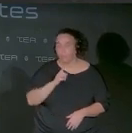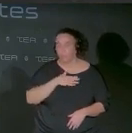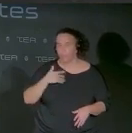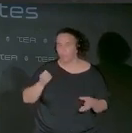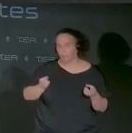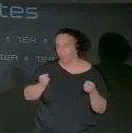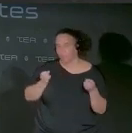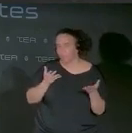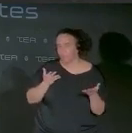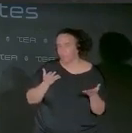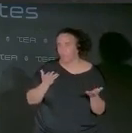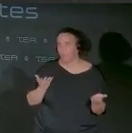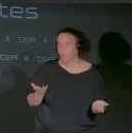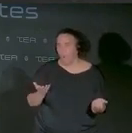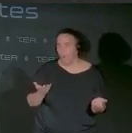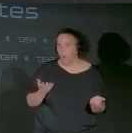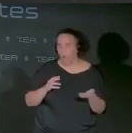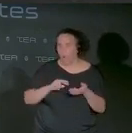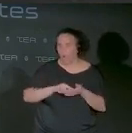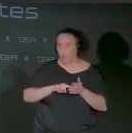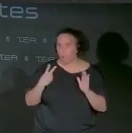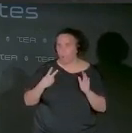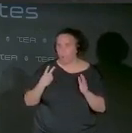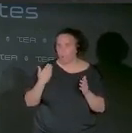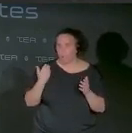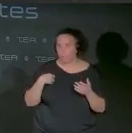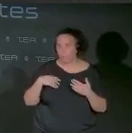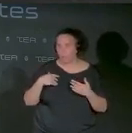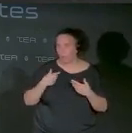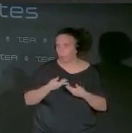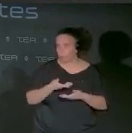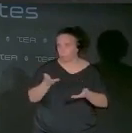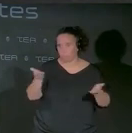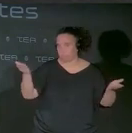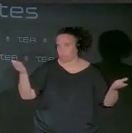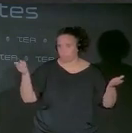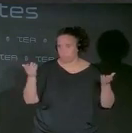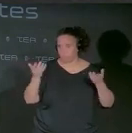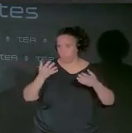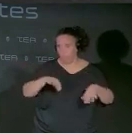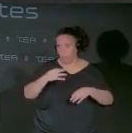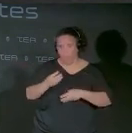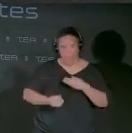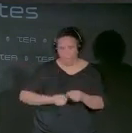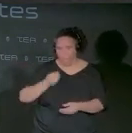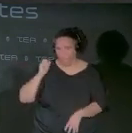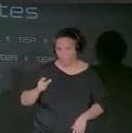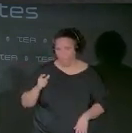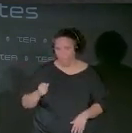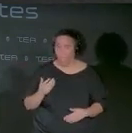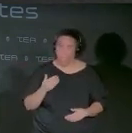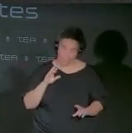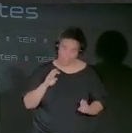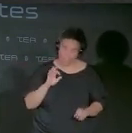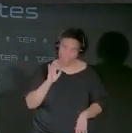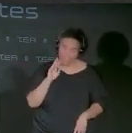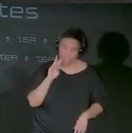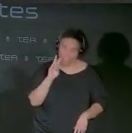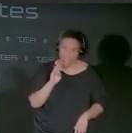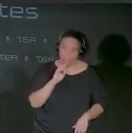standardization. But it's happening a lot in this space at the moment. It's not always attractive to read